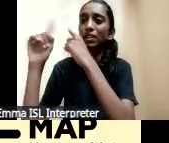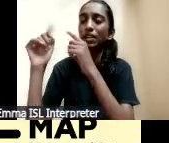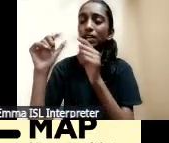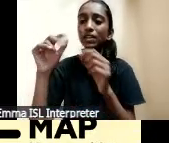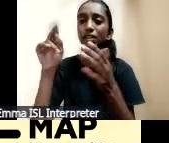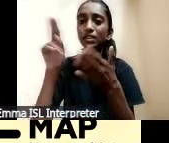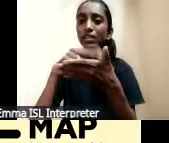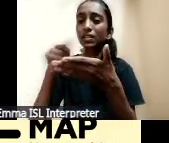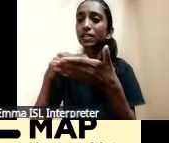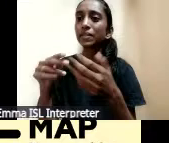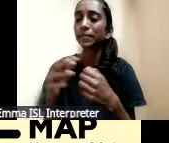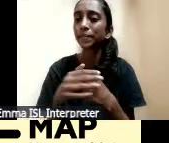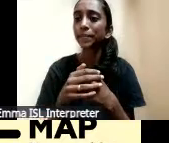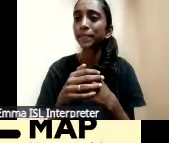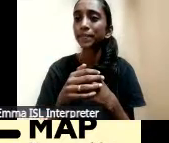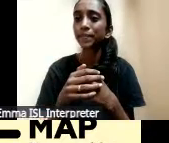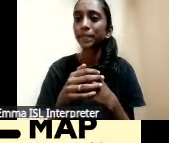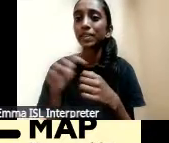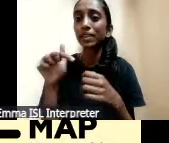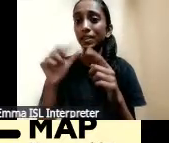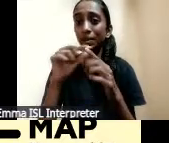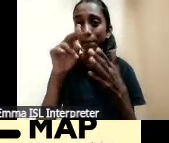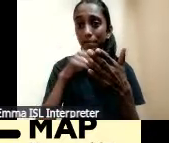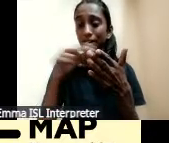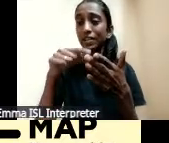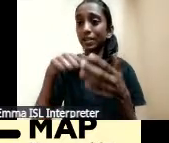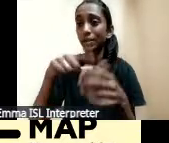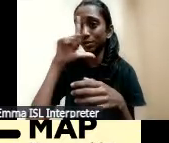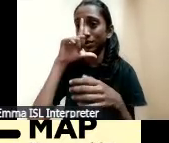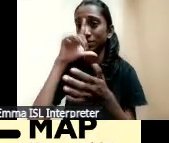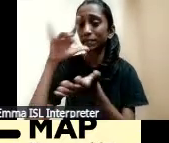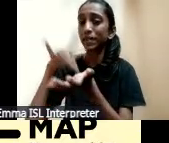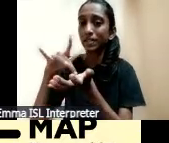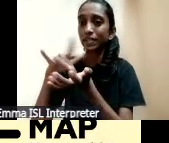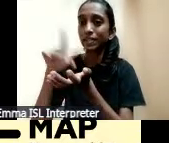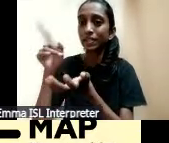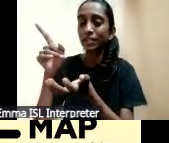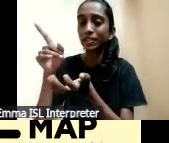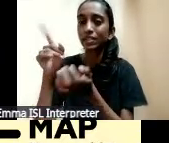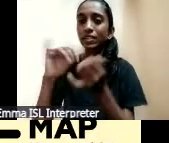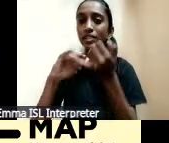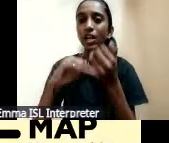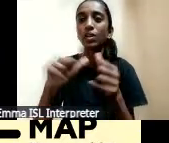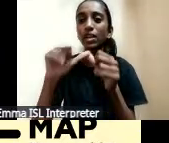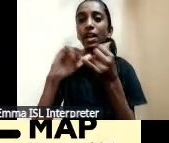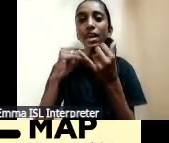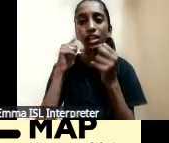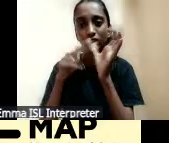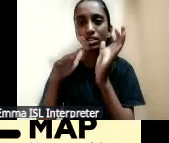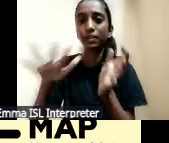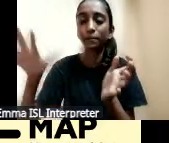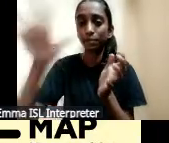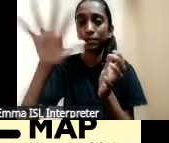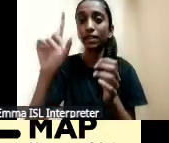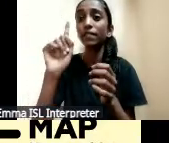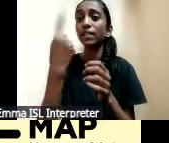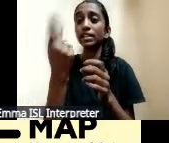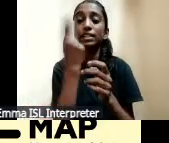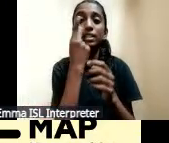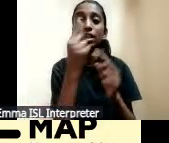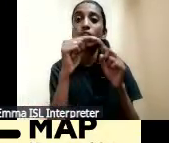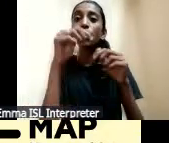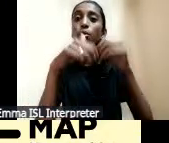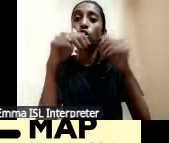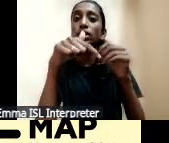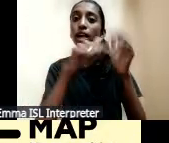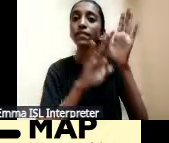To situate paintings in Murshidabad, um, first, we have to understand the political development of